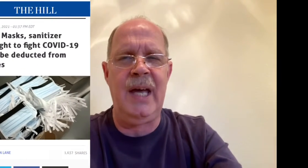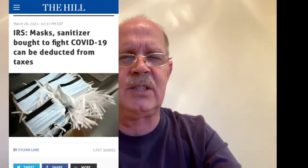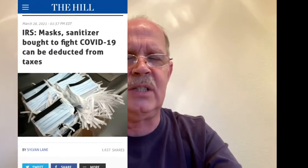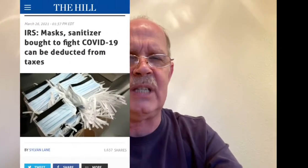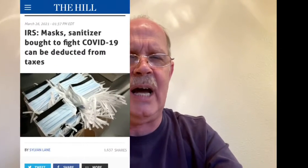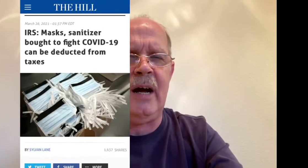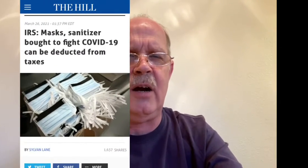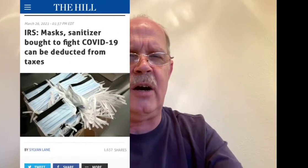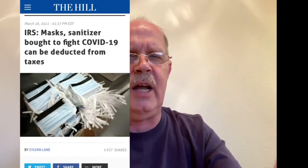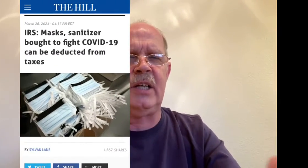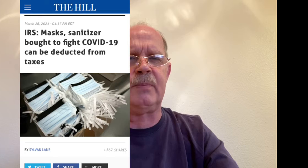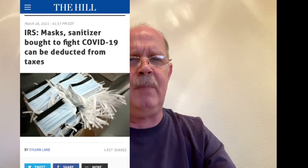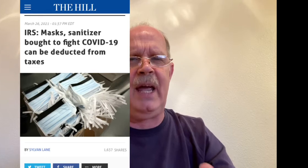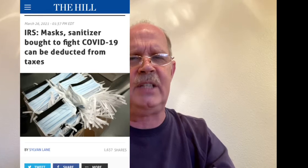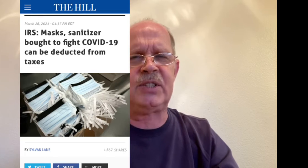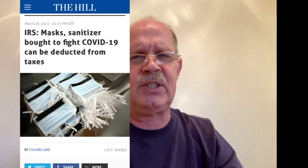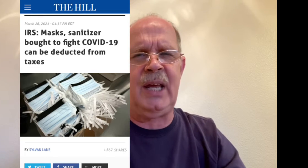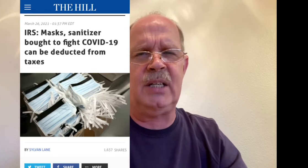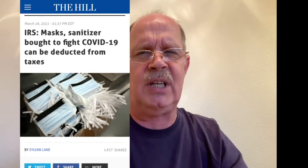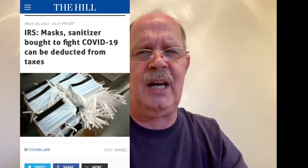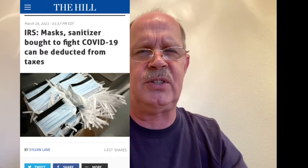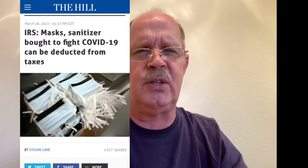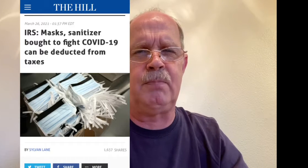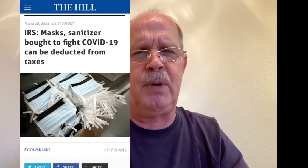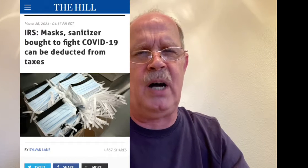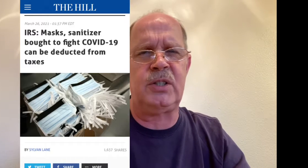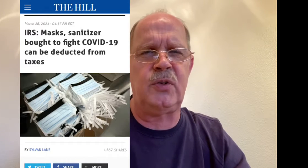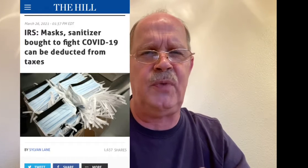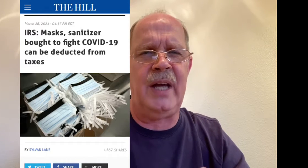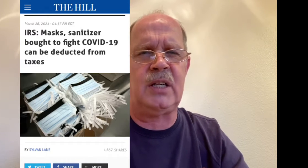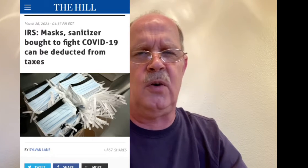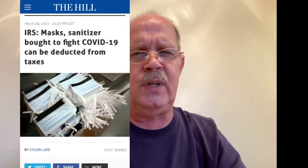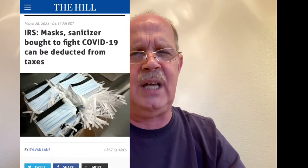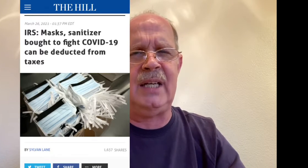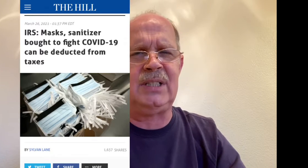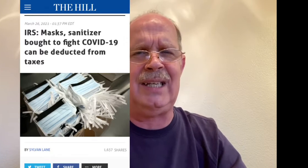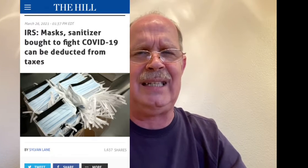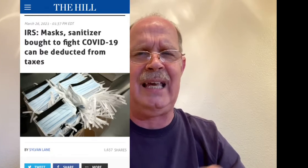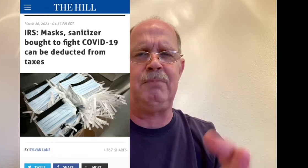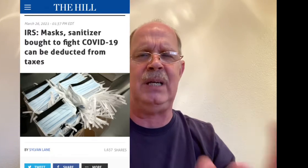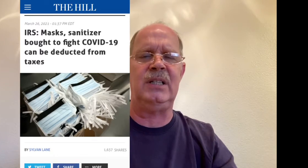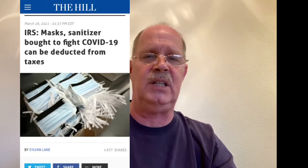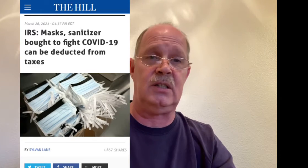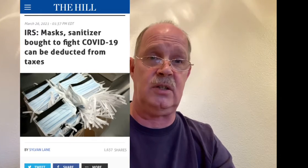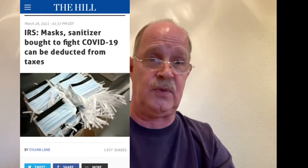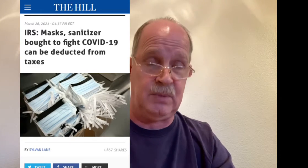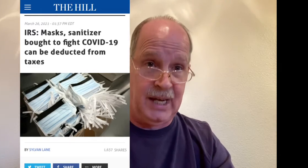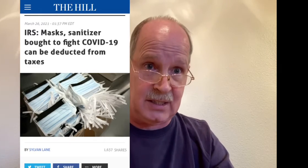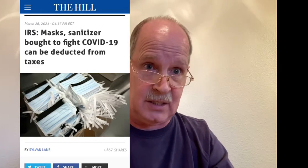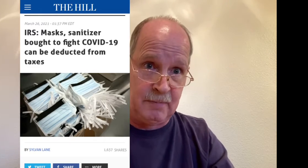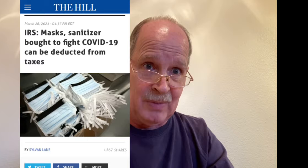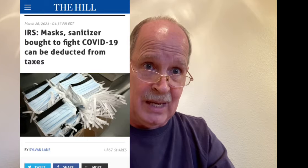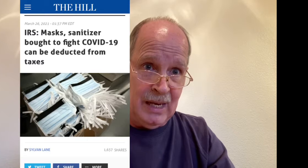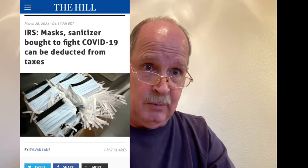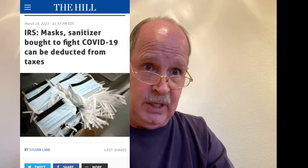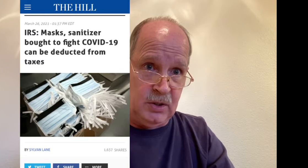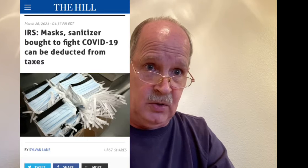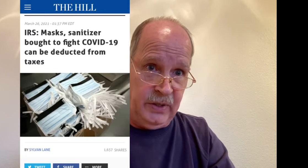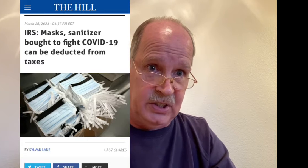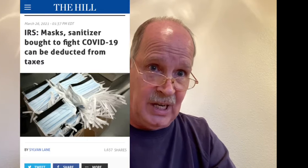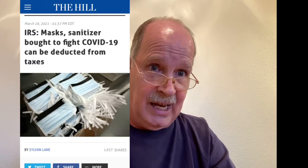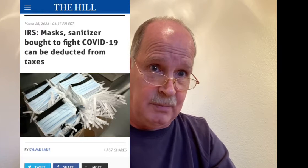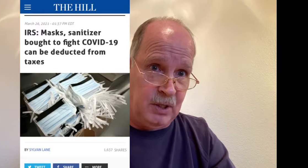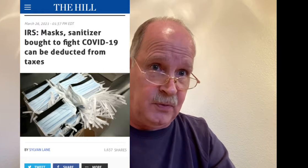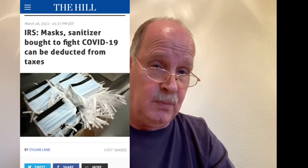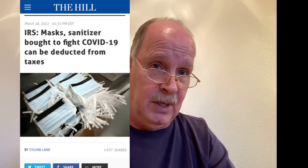of taxes, IRS, mask sanitizer bought to fight COVID-19 can be deducted from taxes. We didn't do